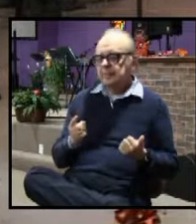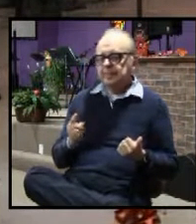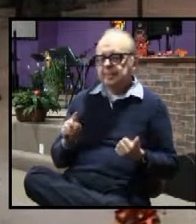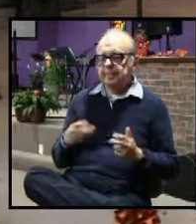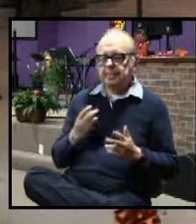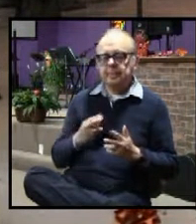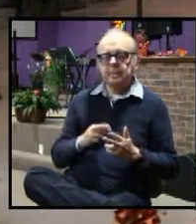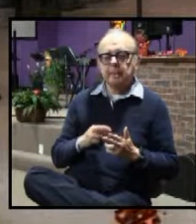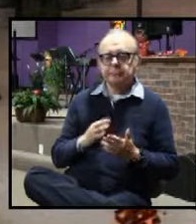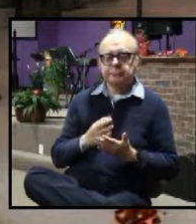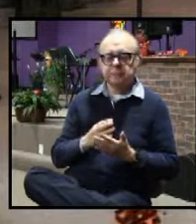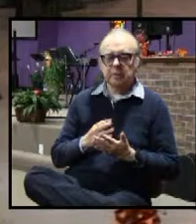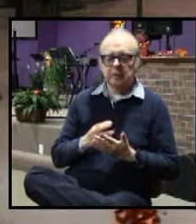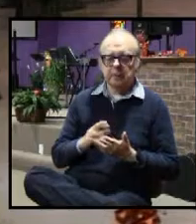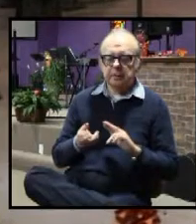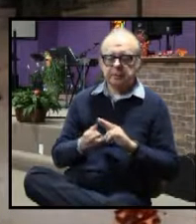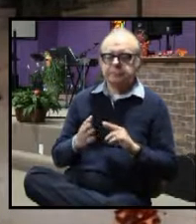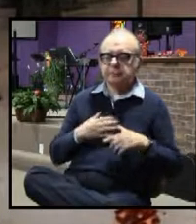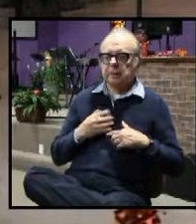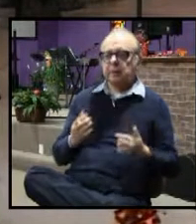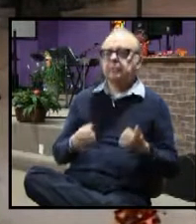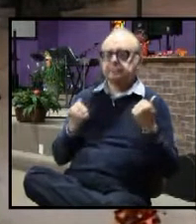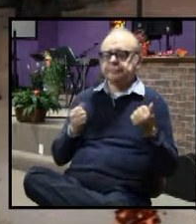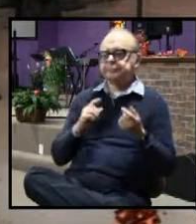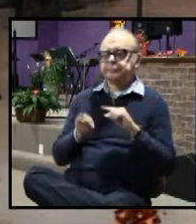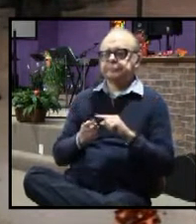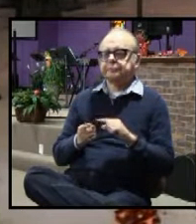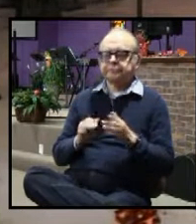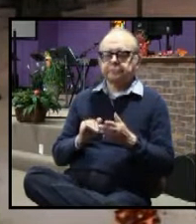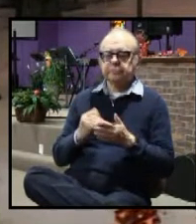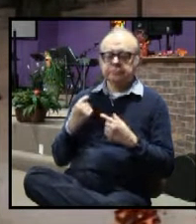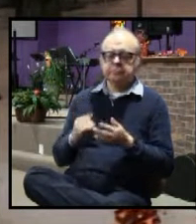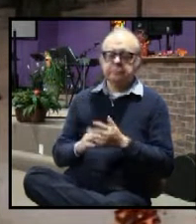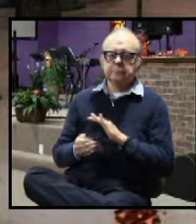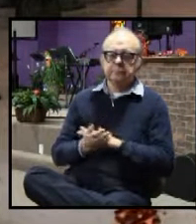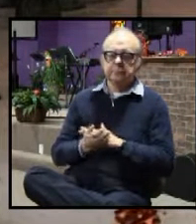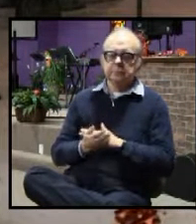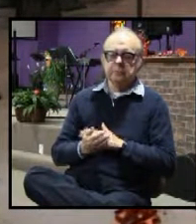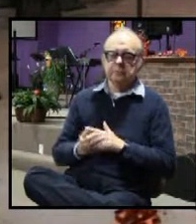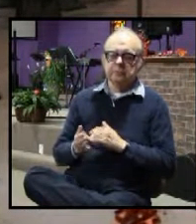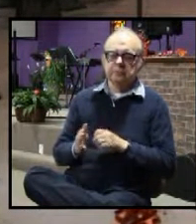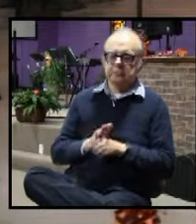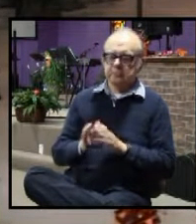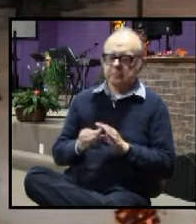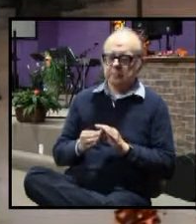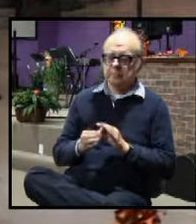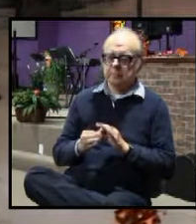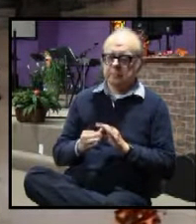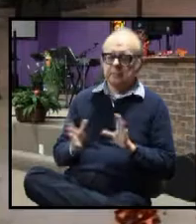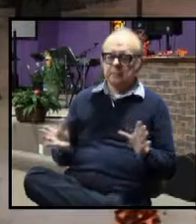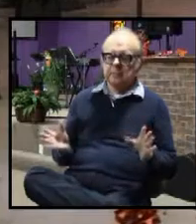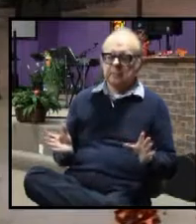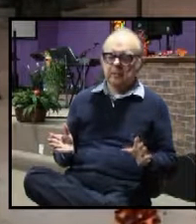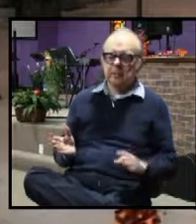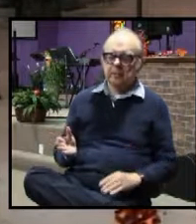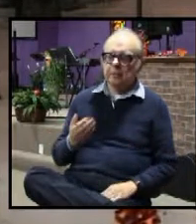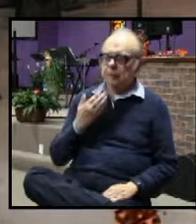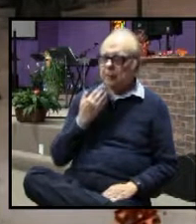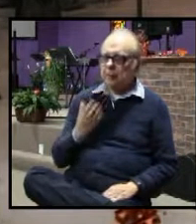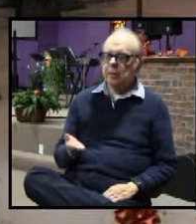really is the second part of the redemption. But really, my life has really, really changed since that morning, because I completely let go of the good, the